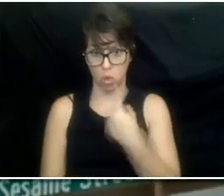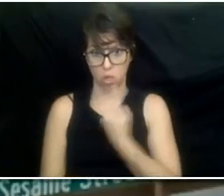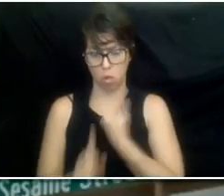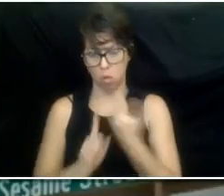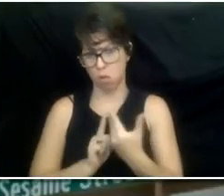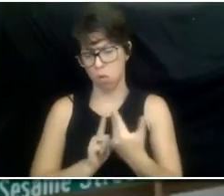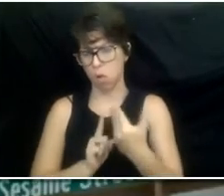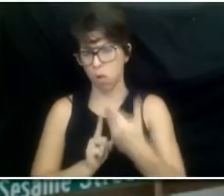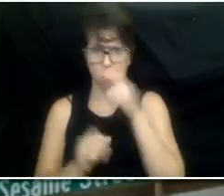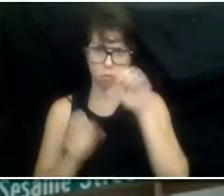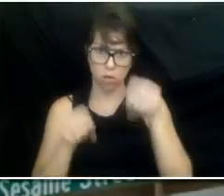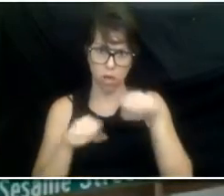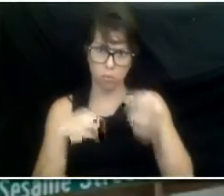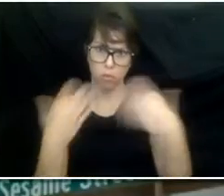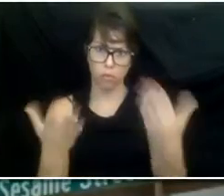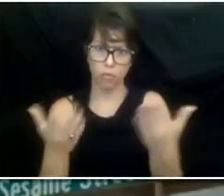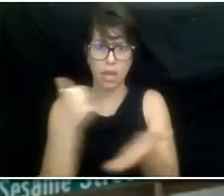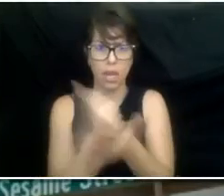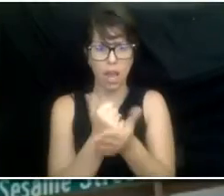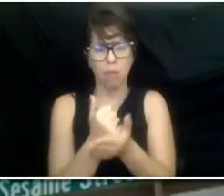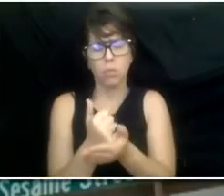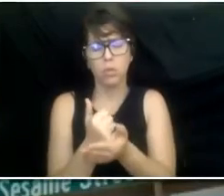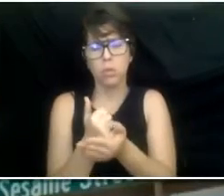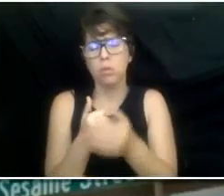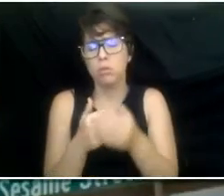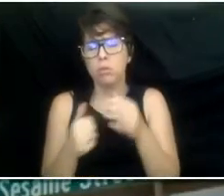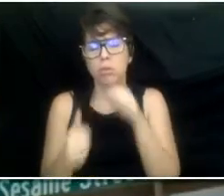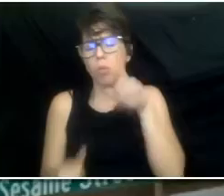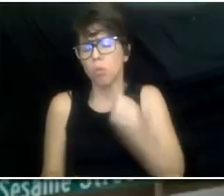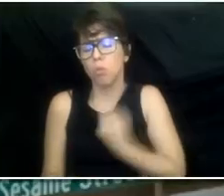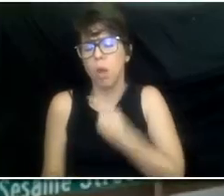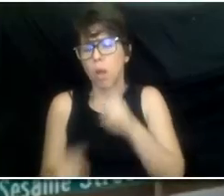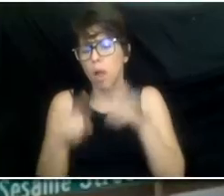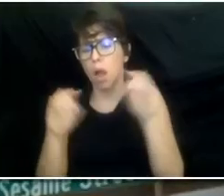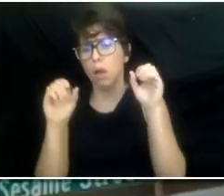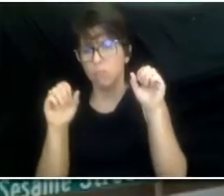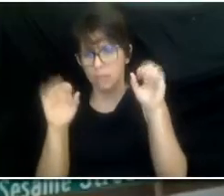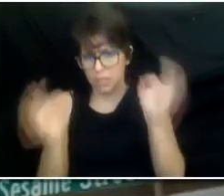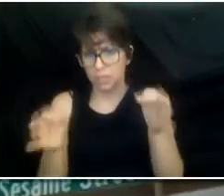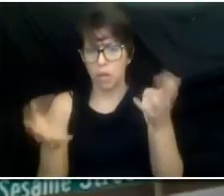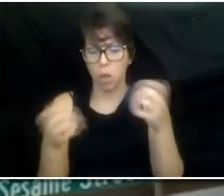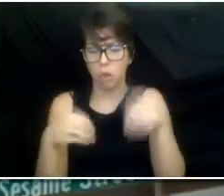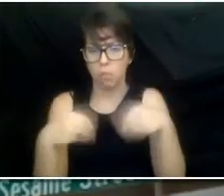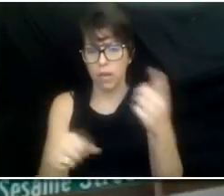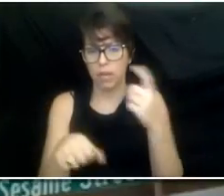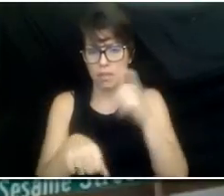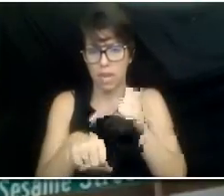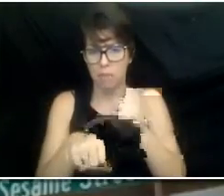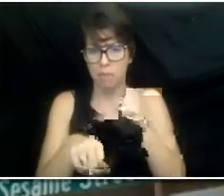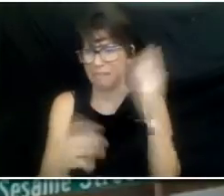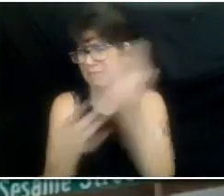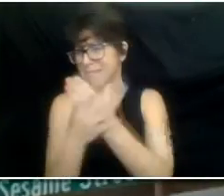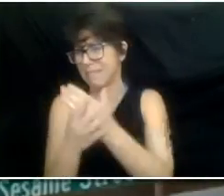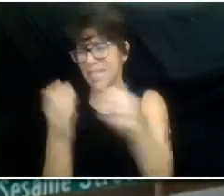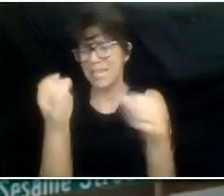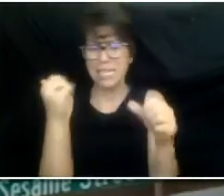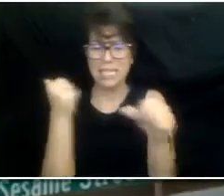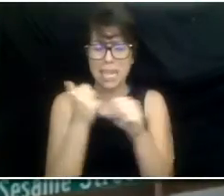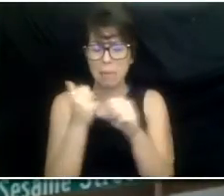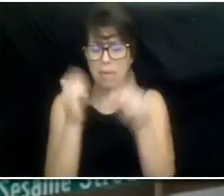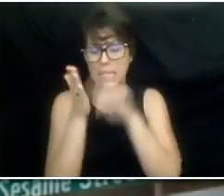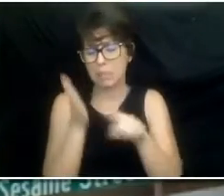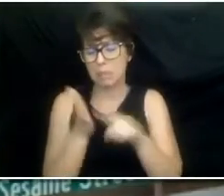and uh you know I'd like to explore this further but but we can move on for now um commissioner